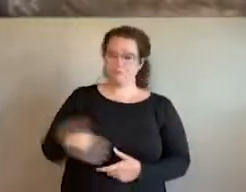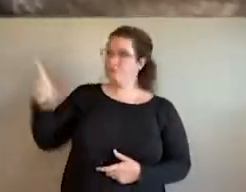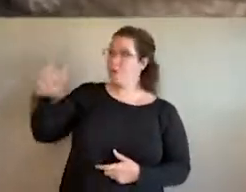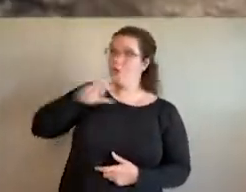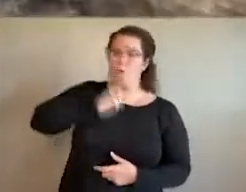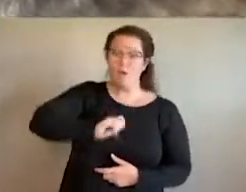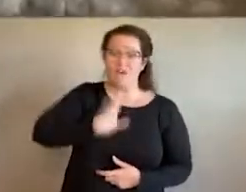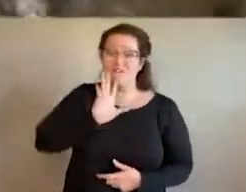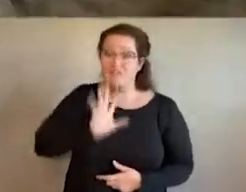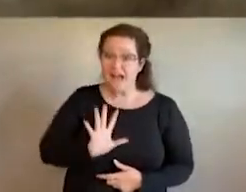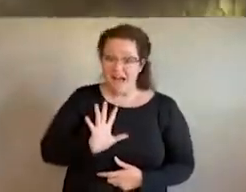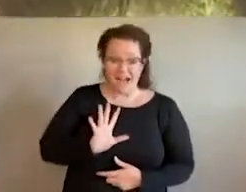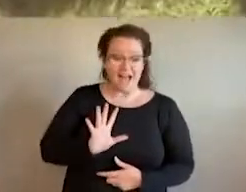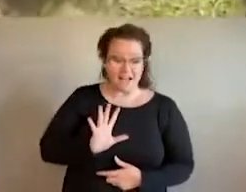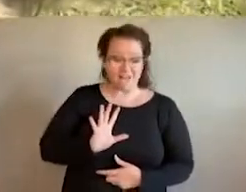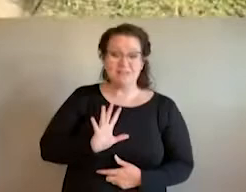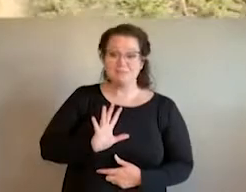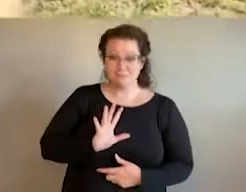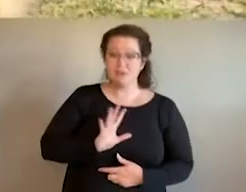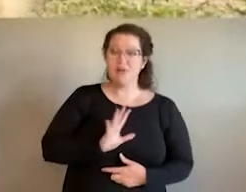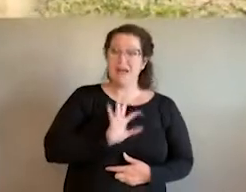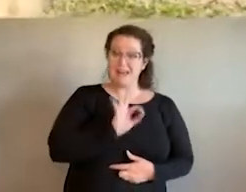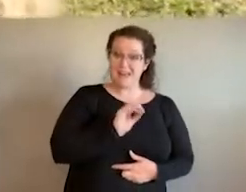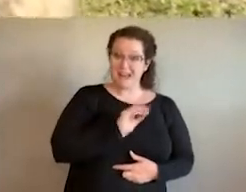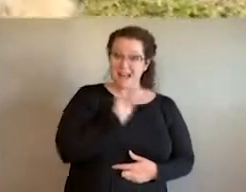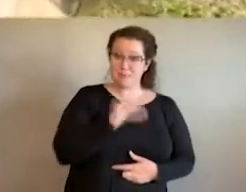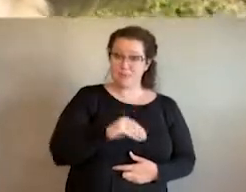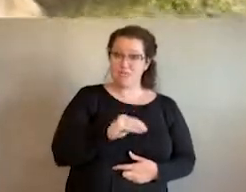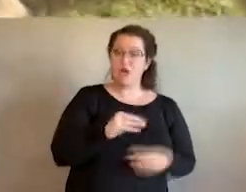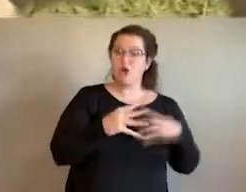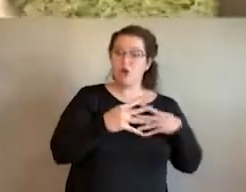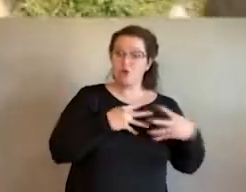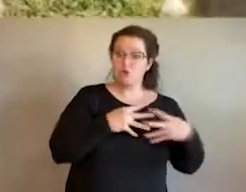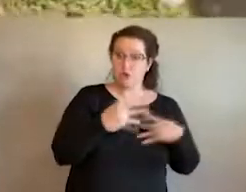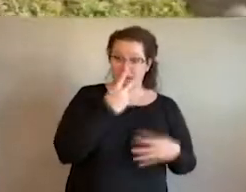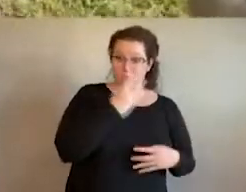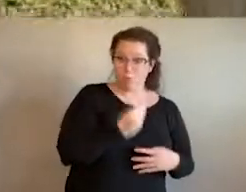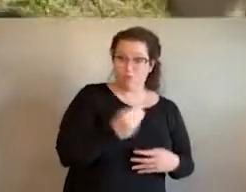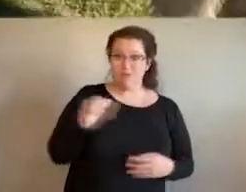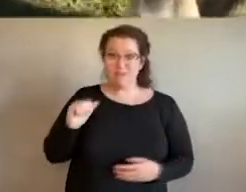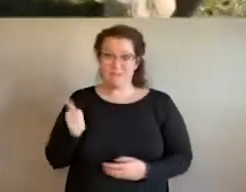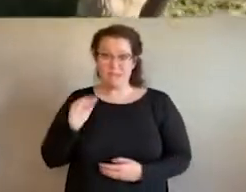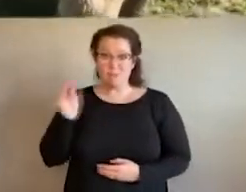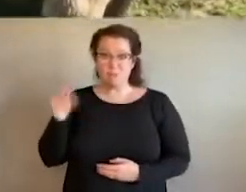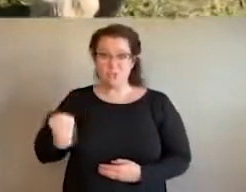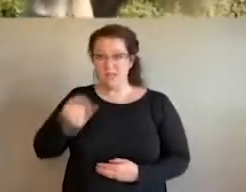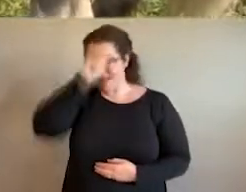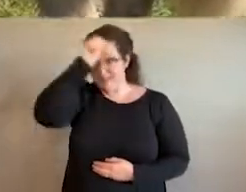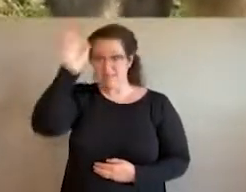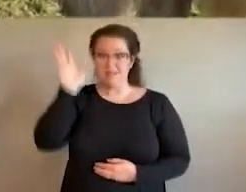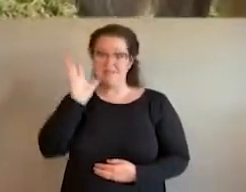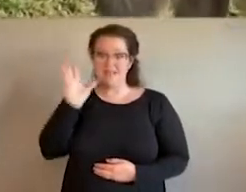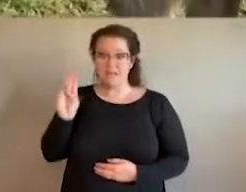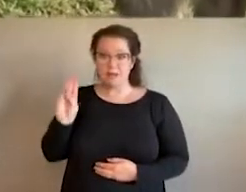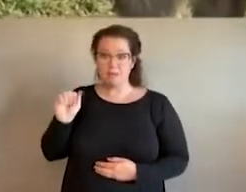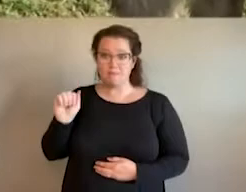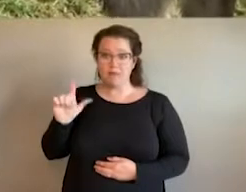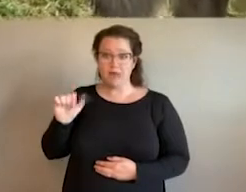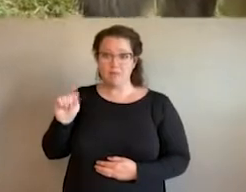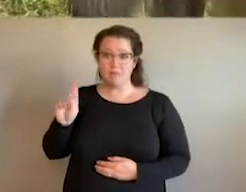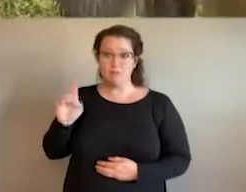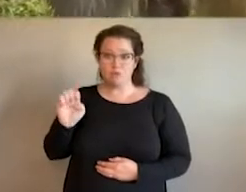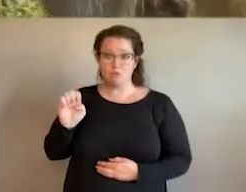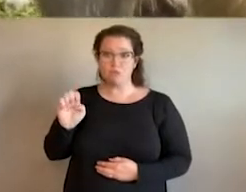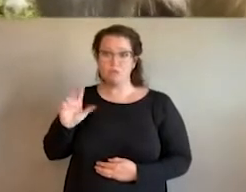5 years old. He is 90% gray wolf, 10% Alaskan Malamute. When we got him, he was about 2 years